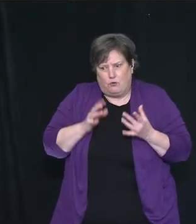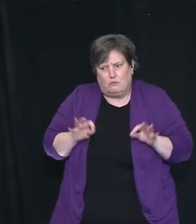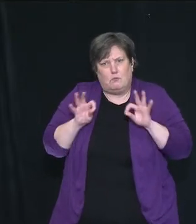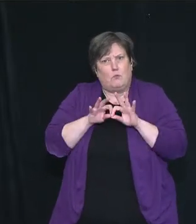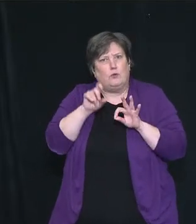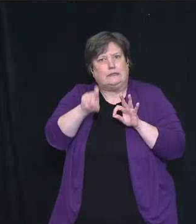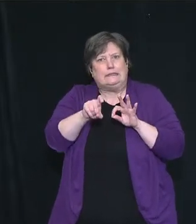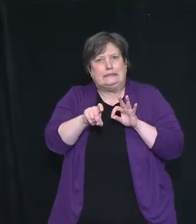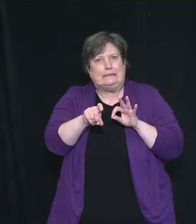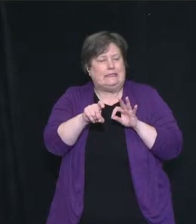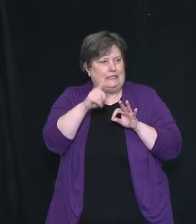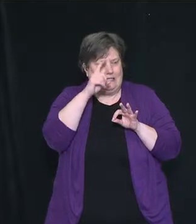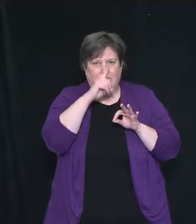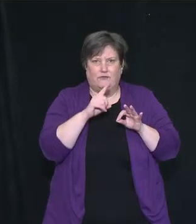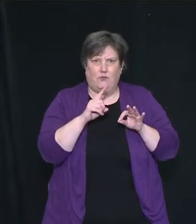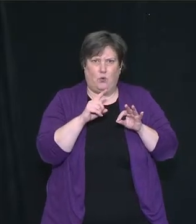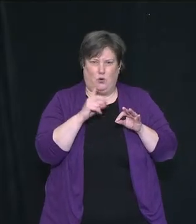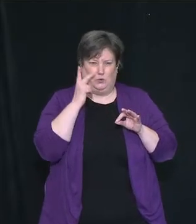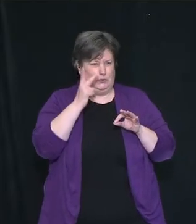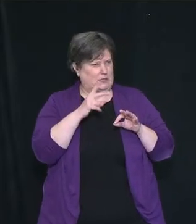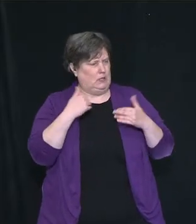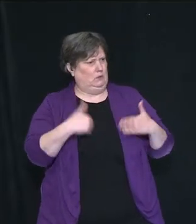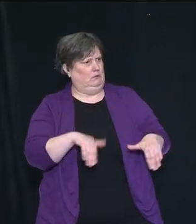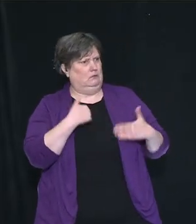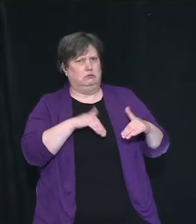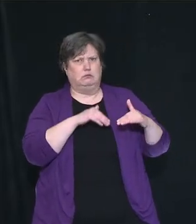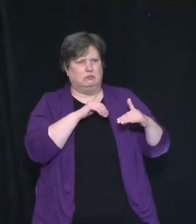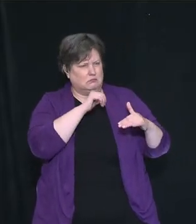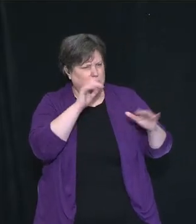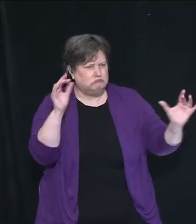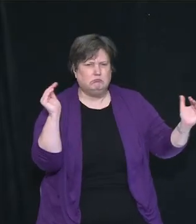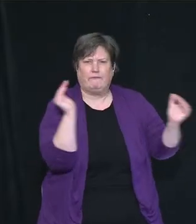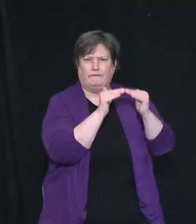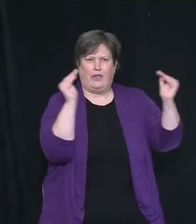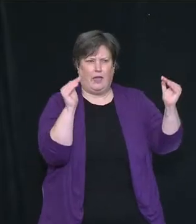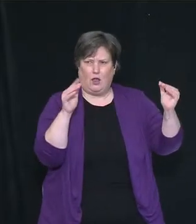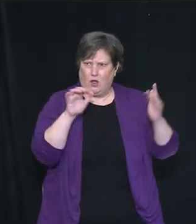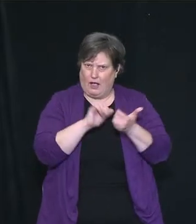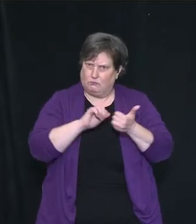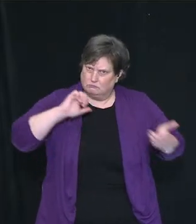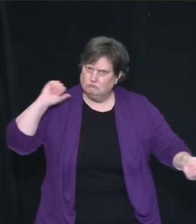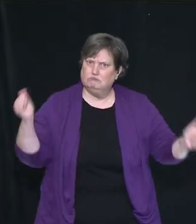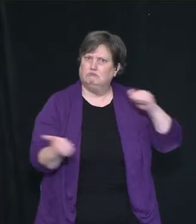efforts to remedy the radical injustice that taints our world,